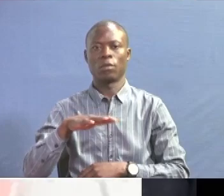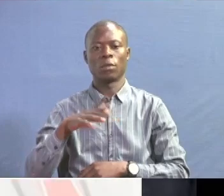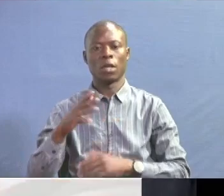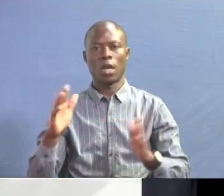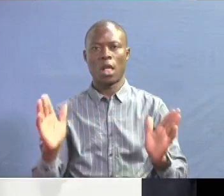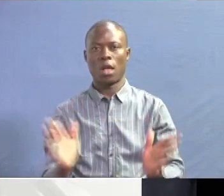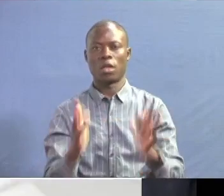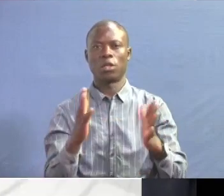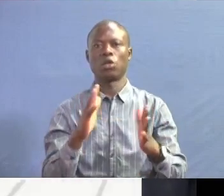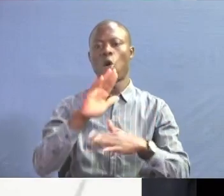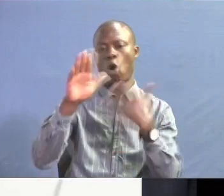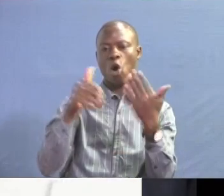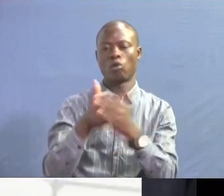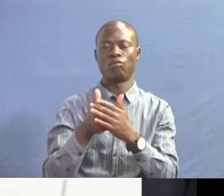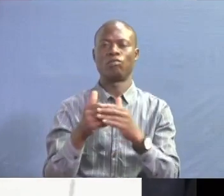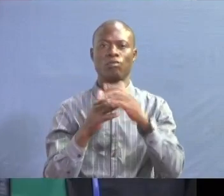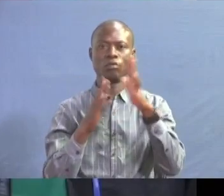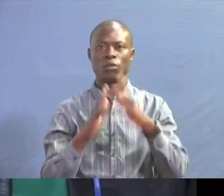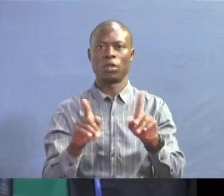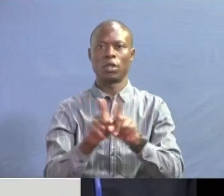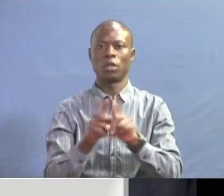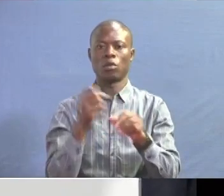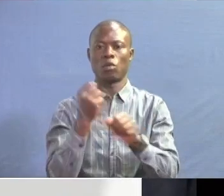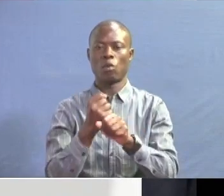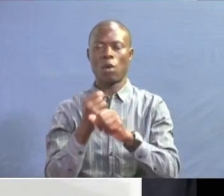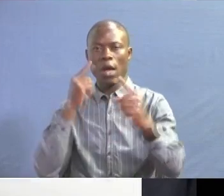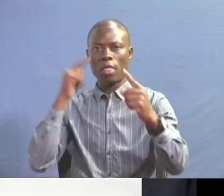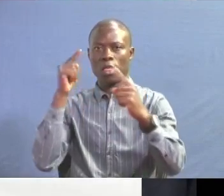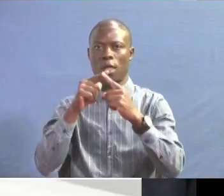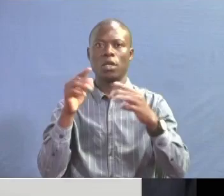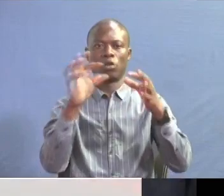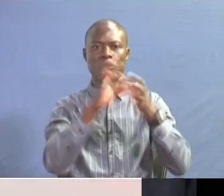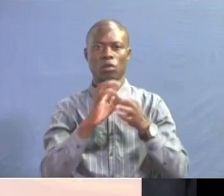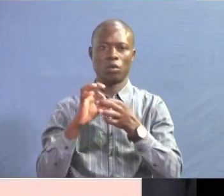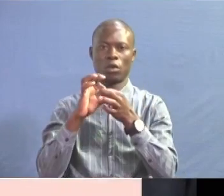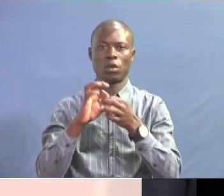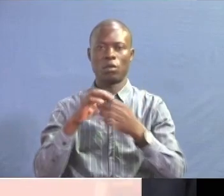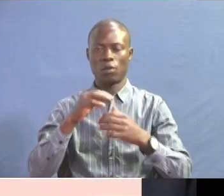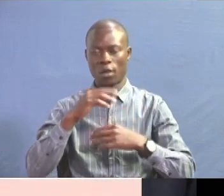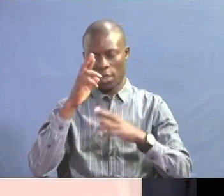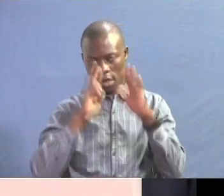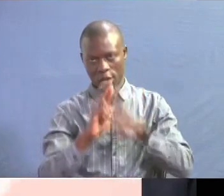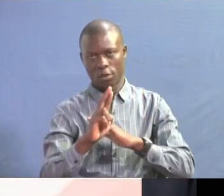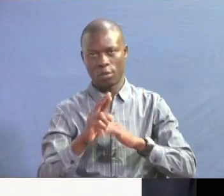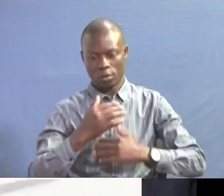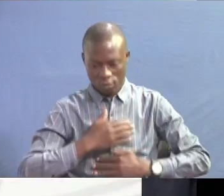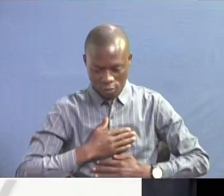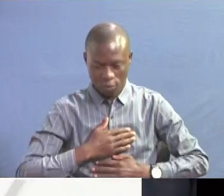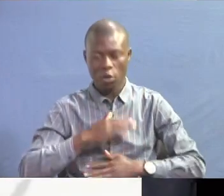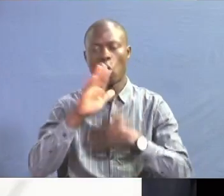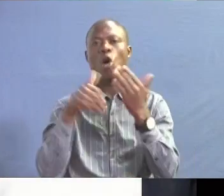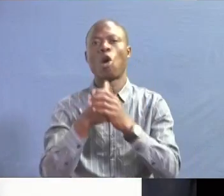urge all our leaders to work towards the unity and the harmony of all